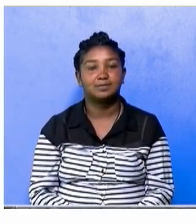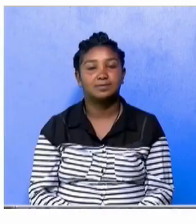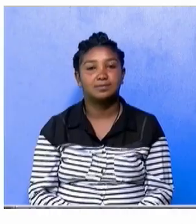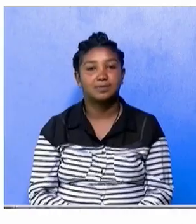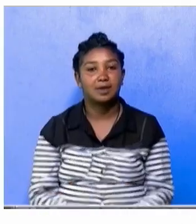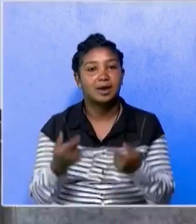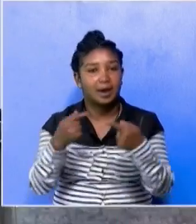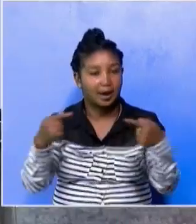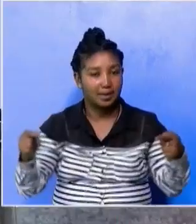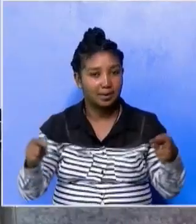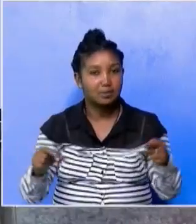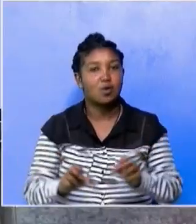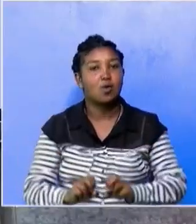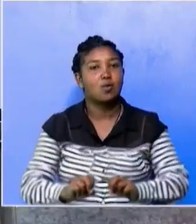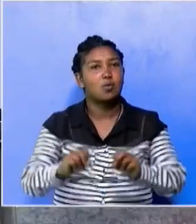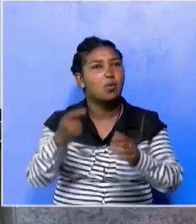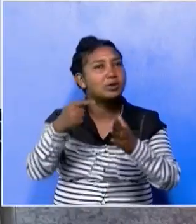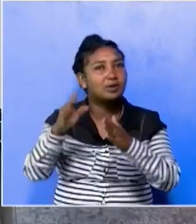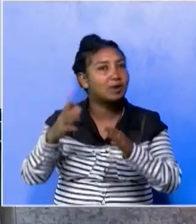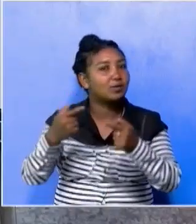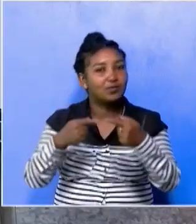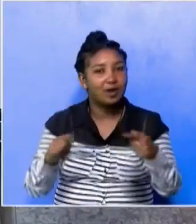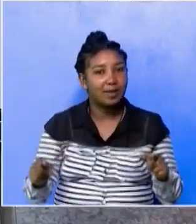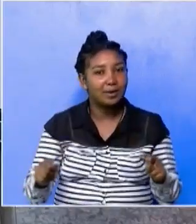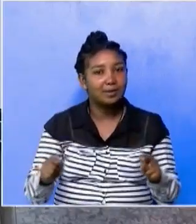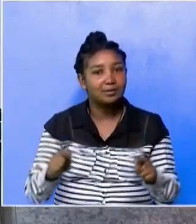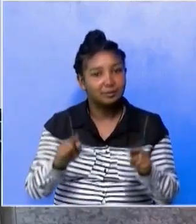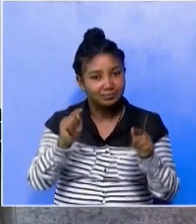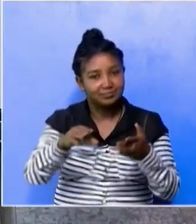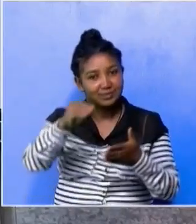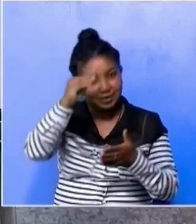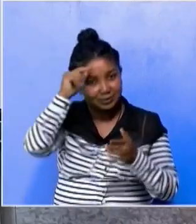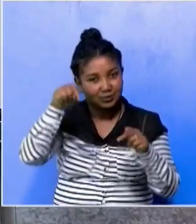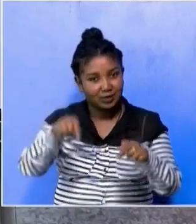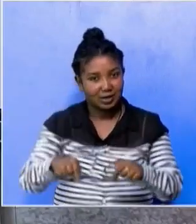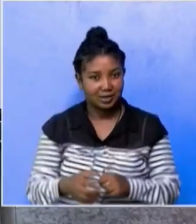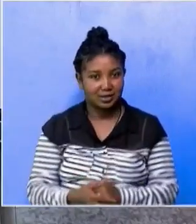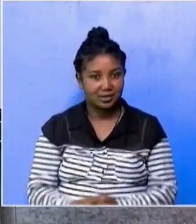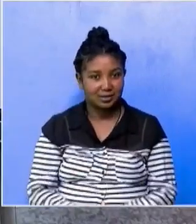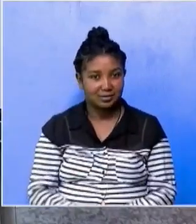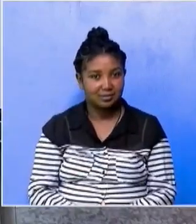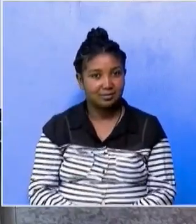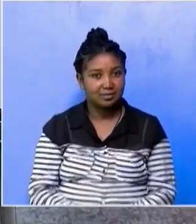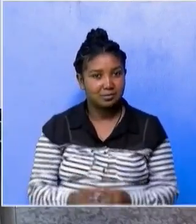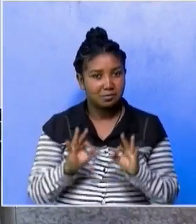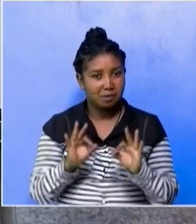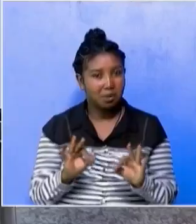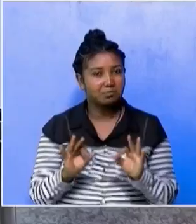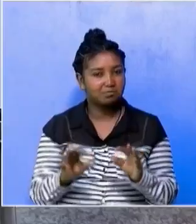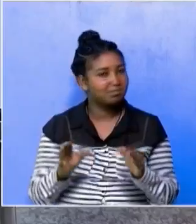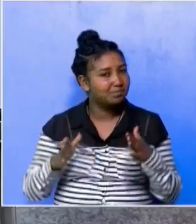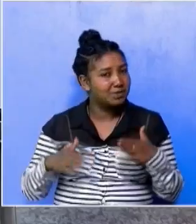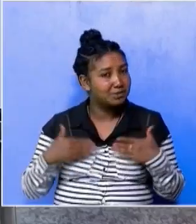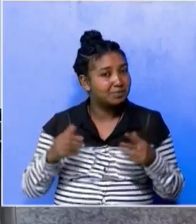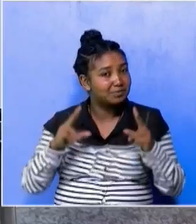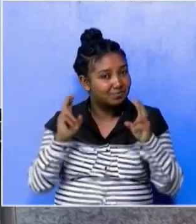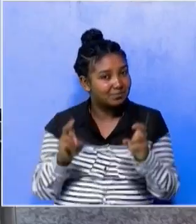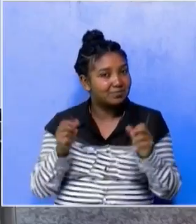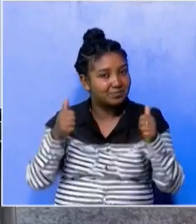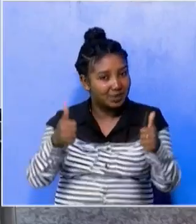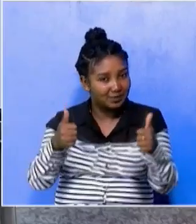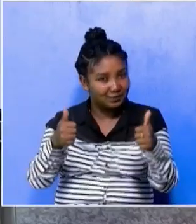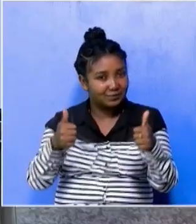It is grammar. What kind of grammar are you going to see for today? Wow, so interesting one. I would like